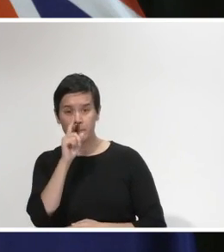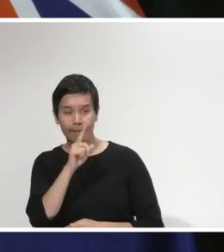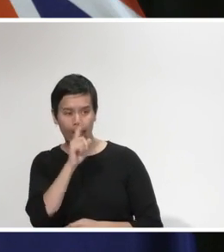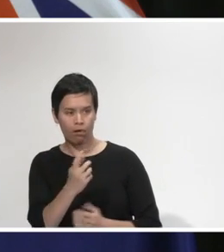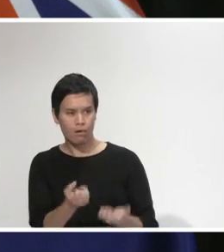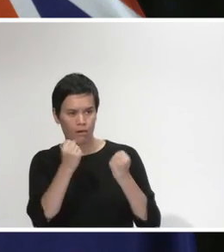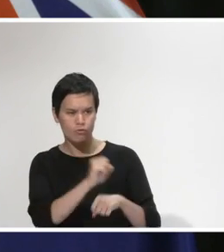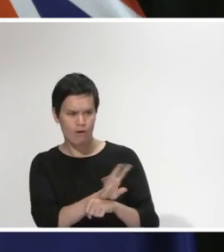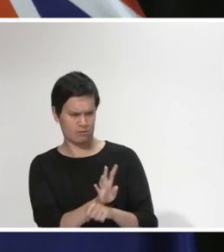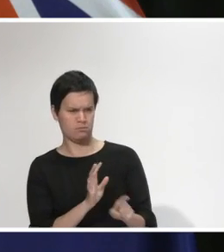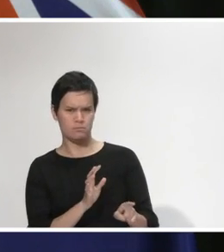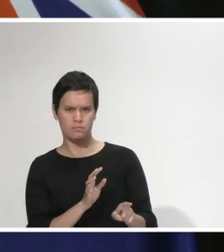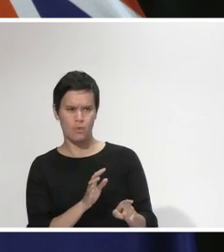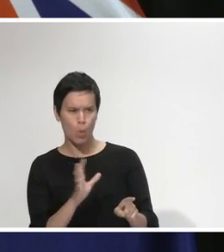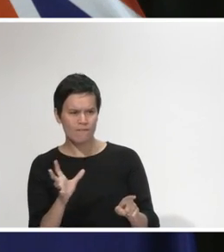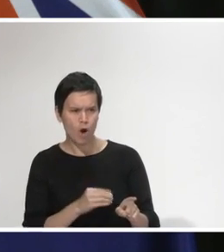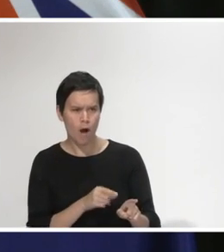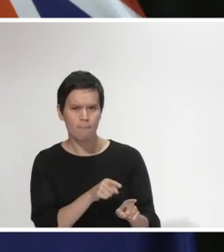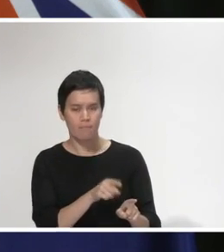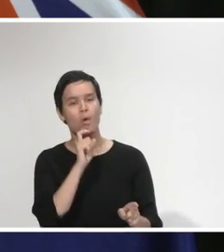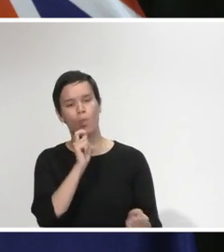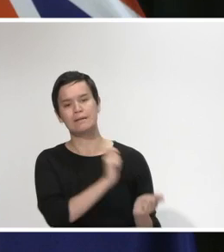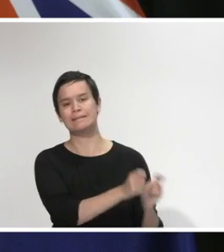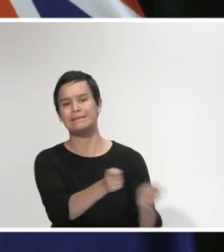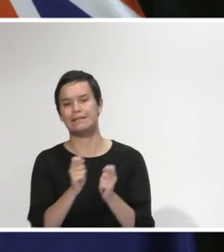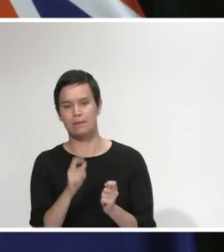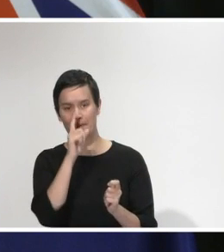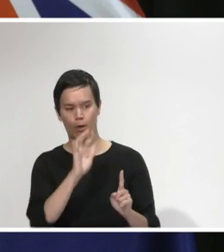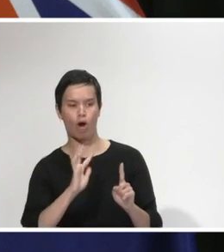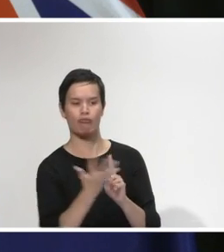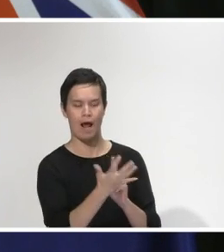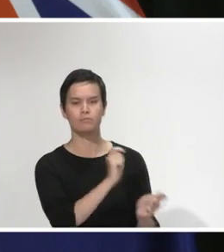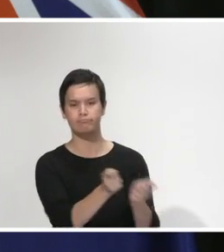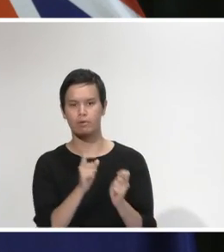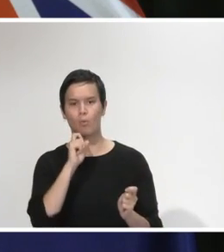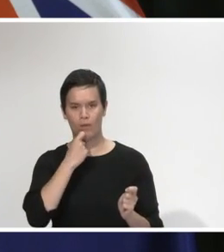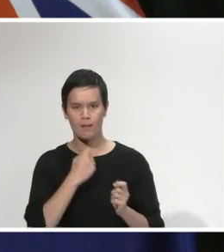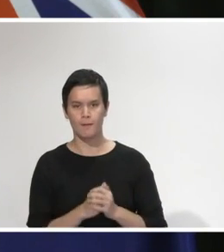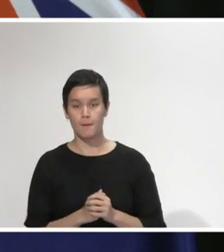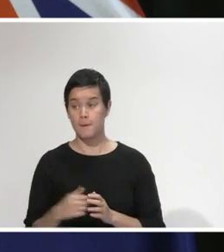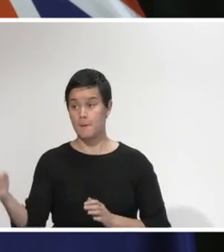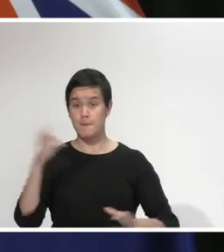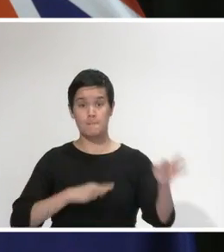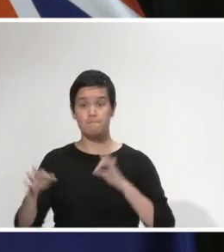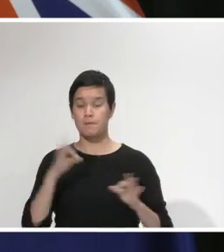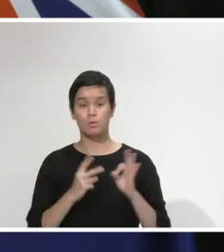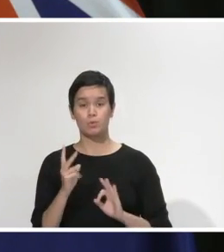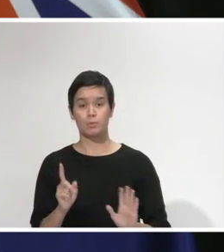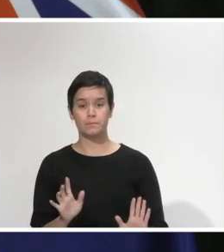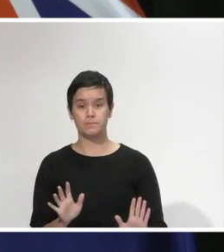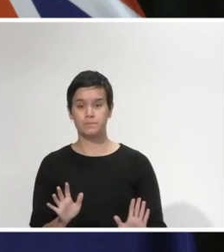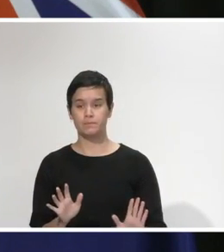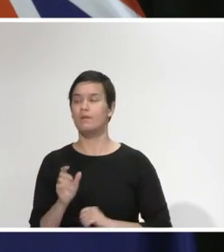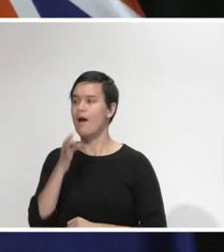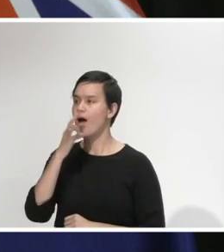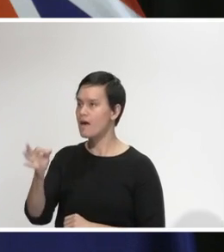like a healthcare setting. Advice to not you just to encourage healthcare people with professionals, very but low- to anyone that Sorry. has. Would you encourage